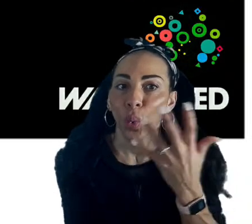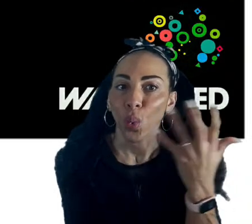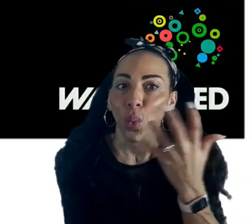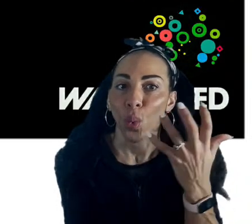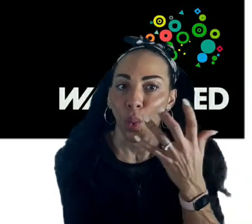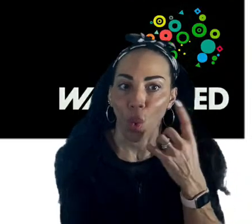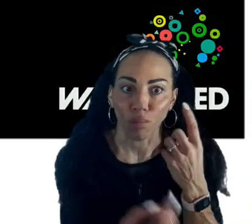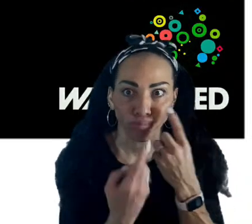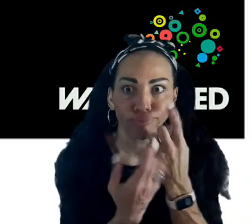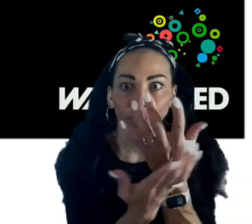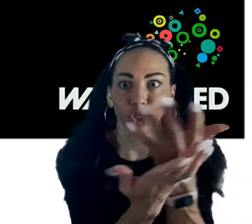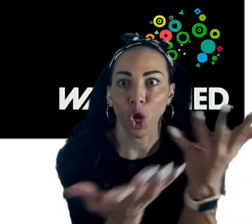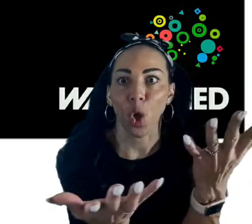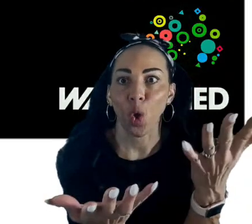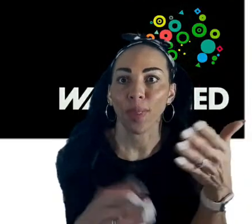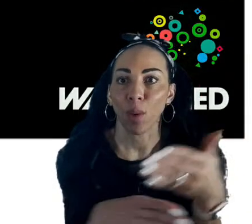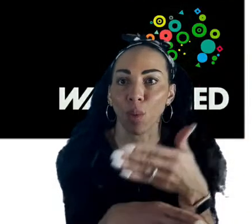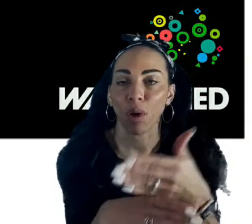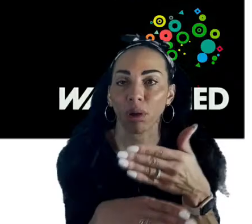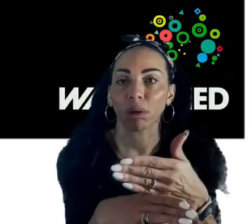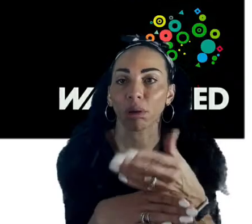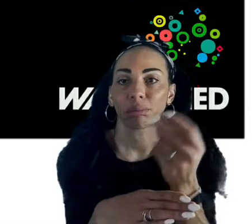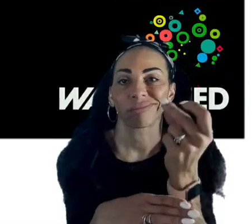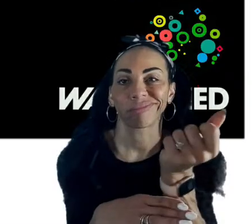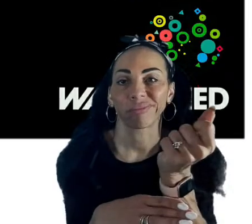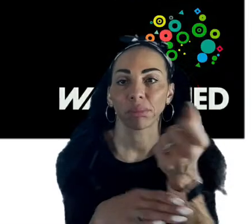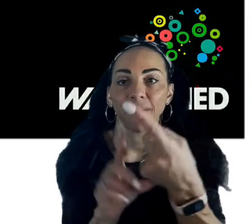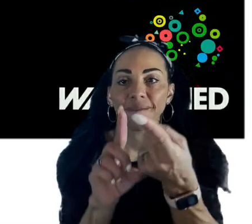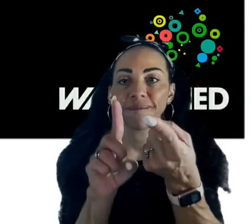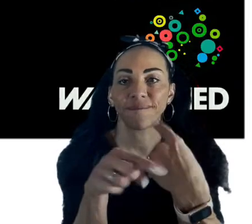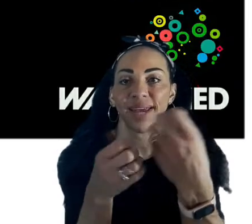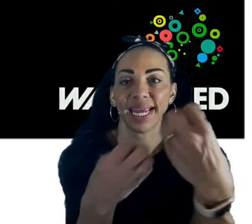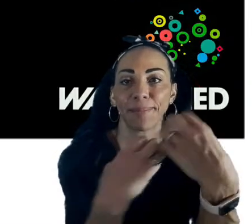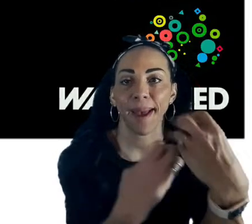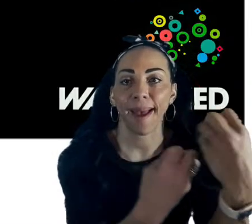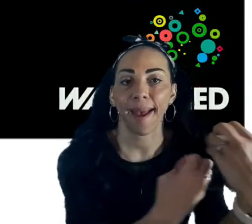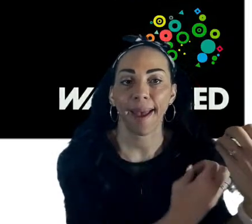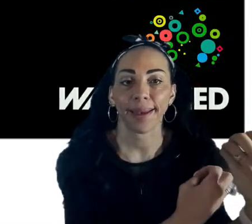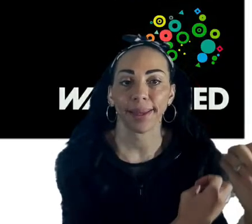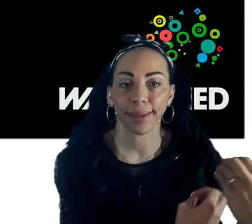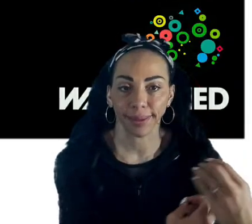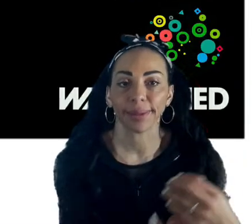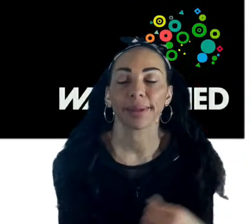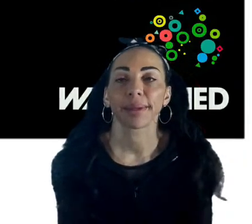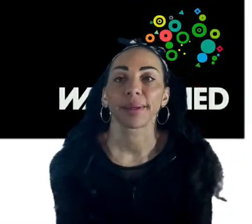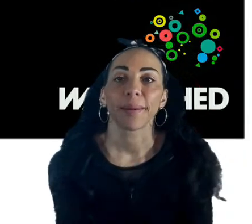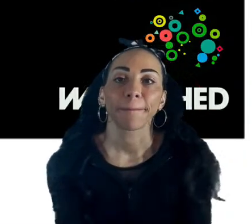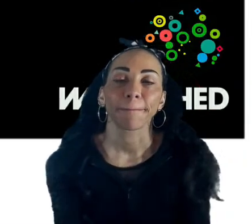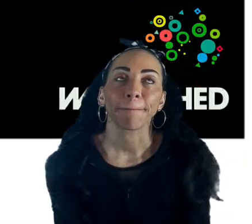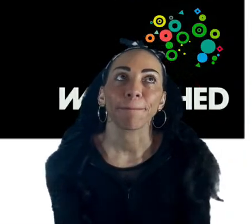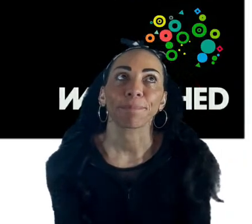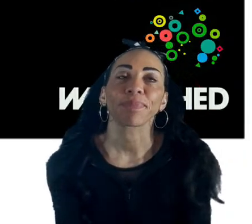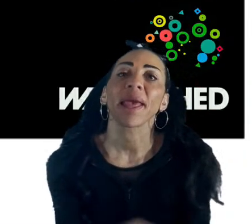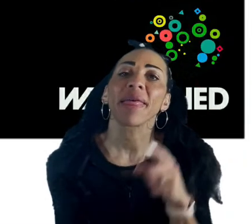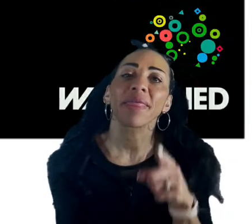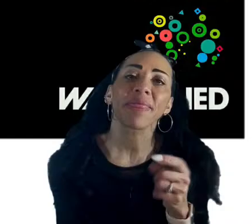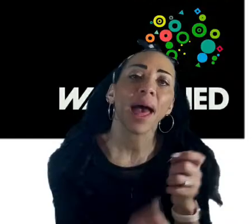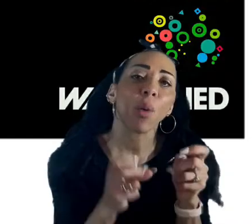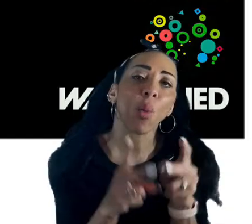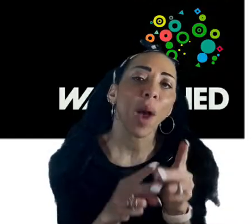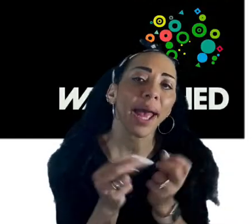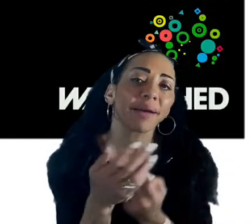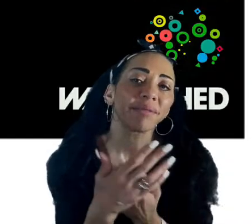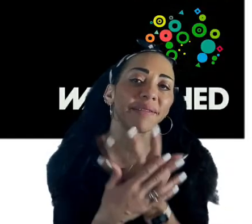that work. You get quite immediate feedback. And one thing about that way of developing work as